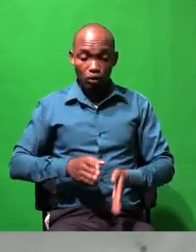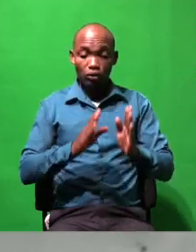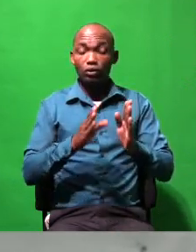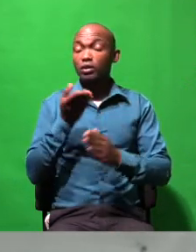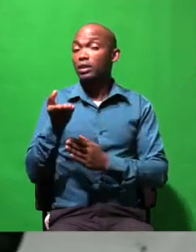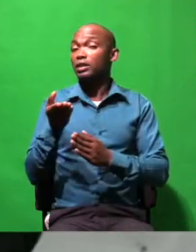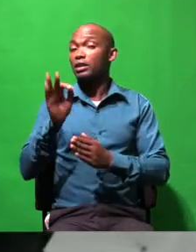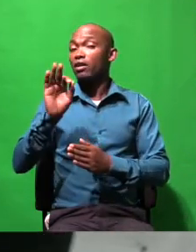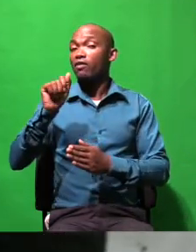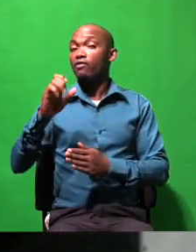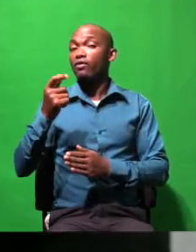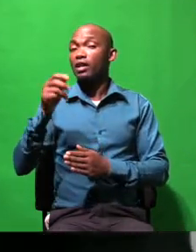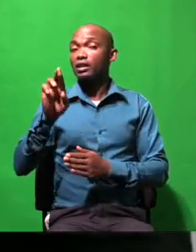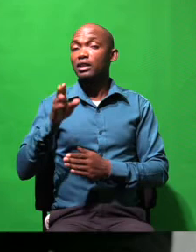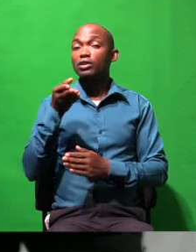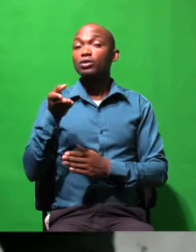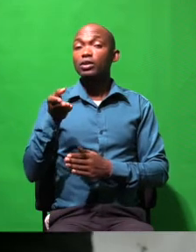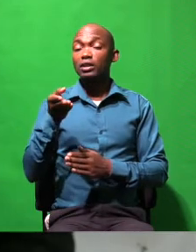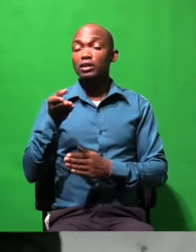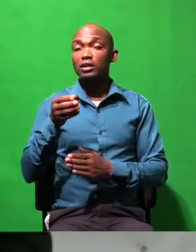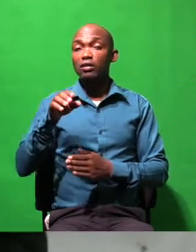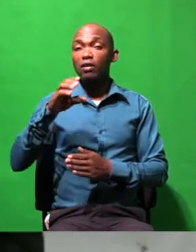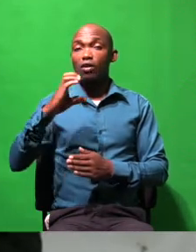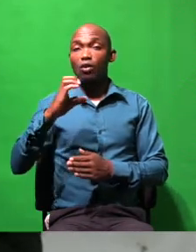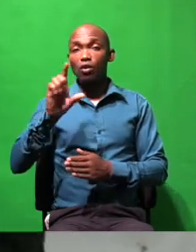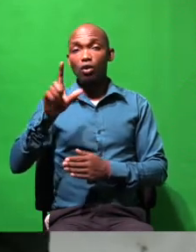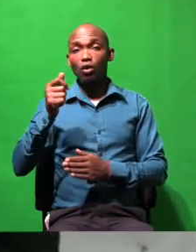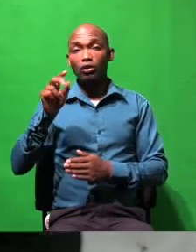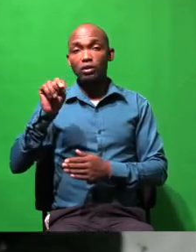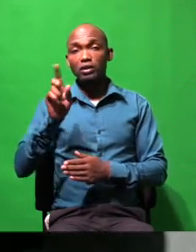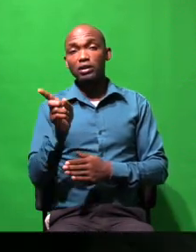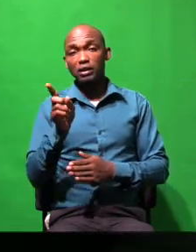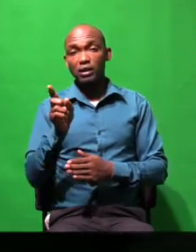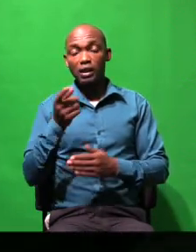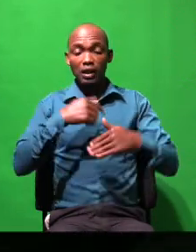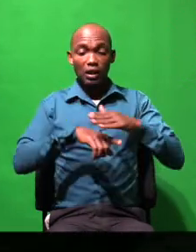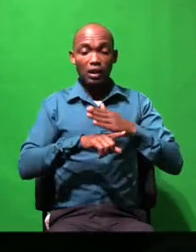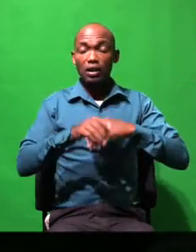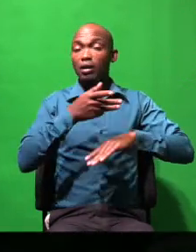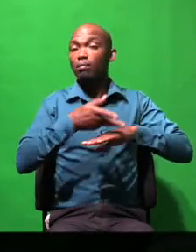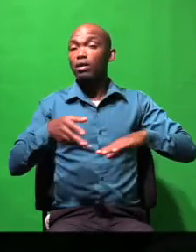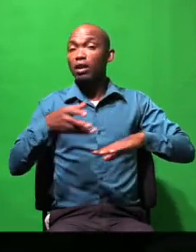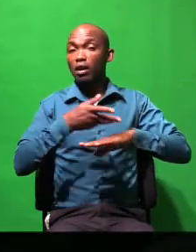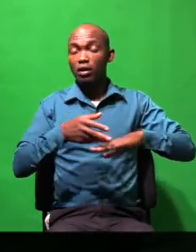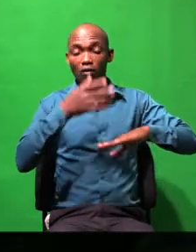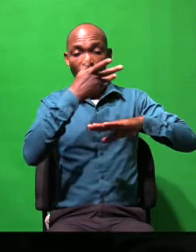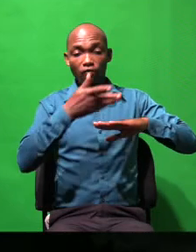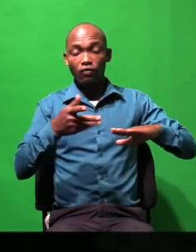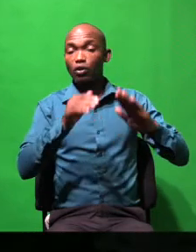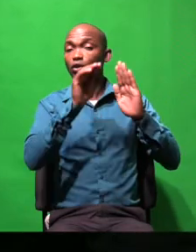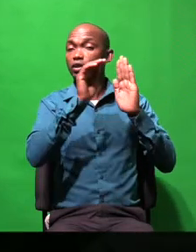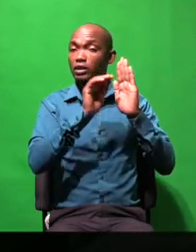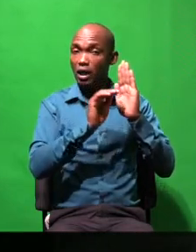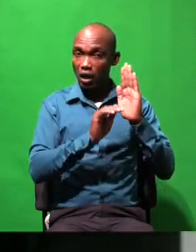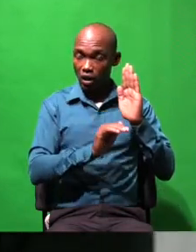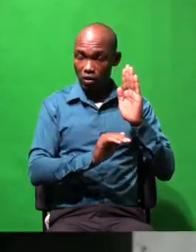factors. That's why the process of clotting of the blood will be slowed down. And that's